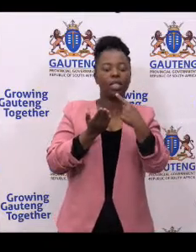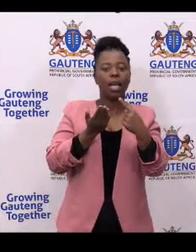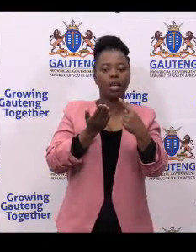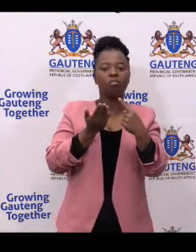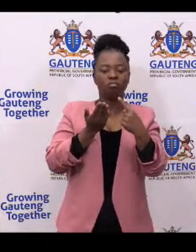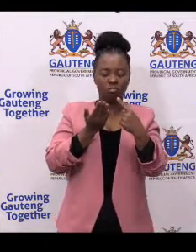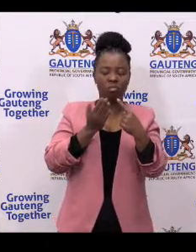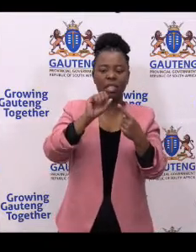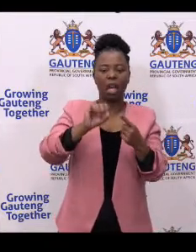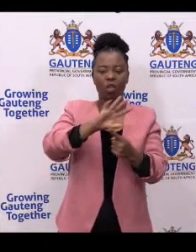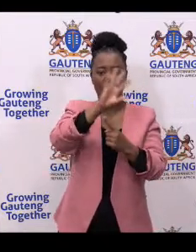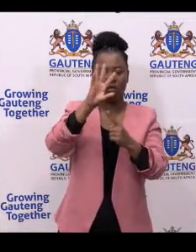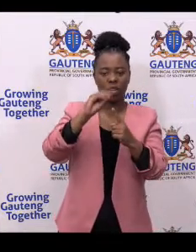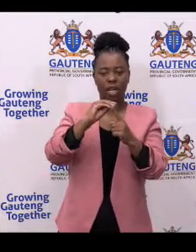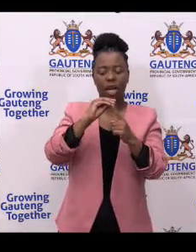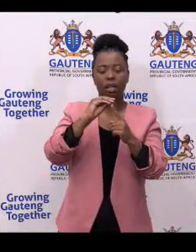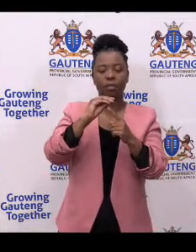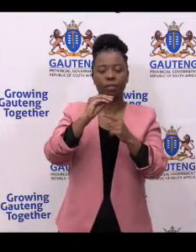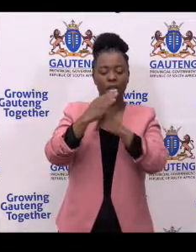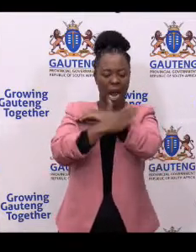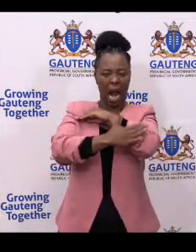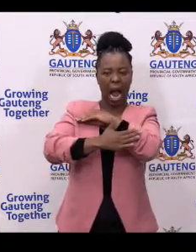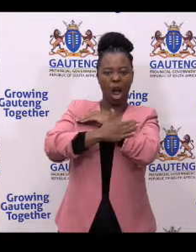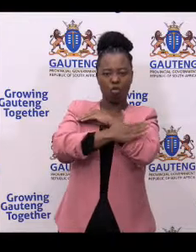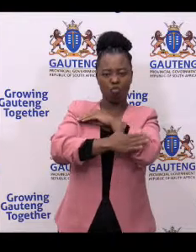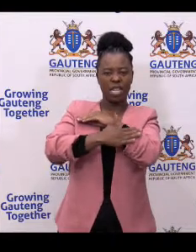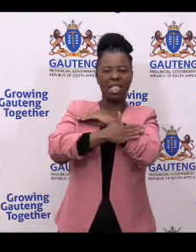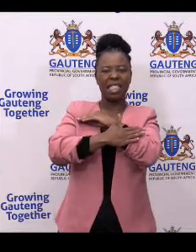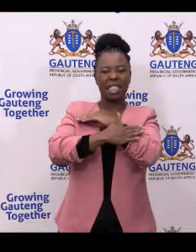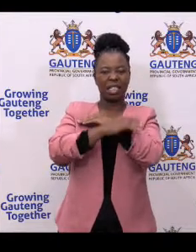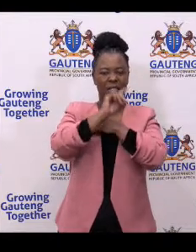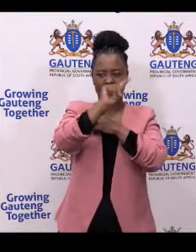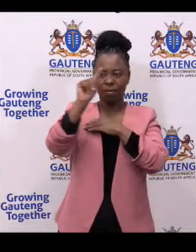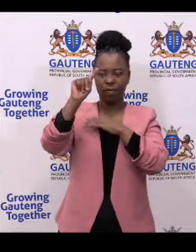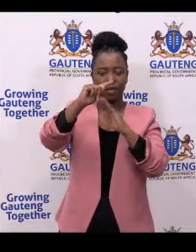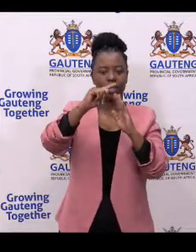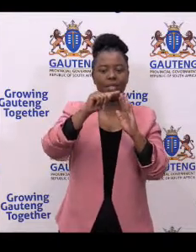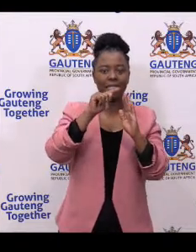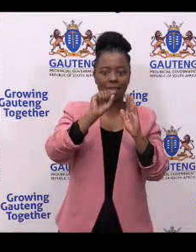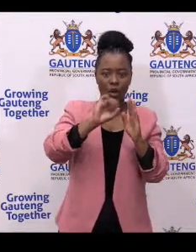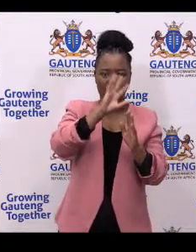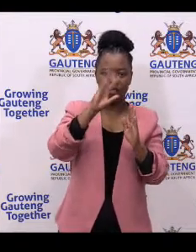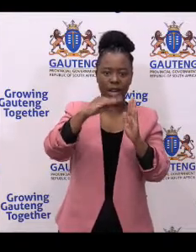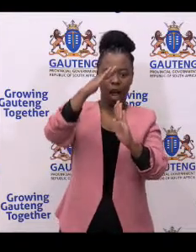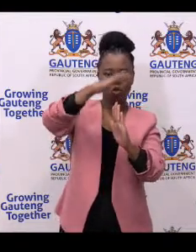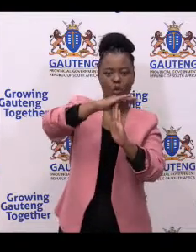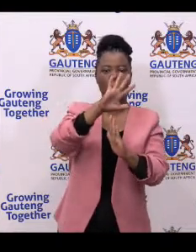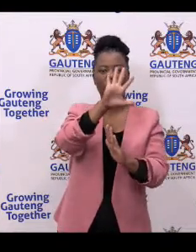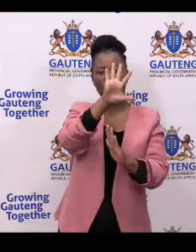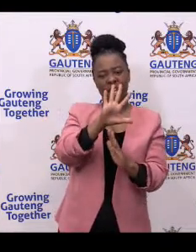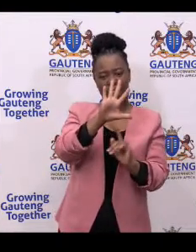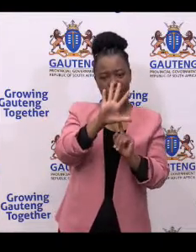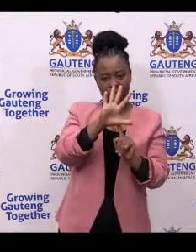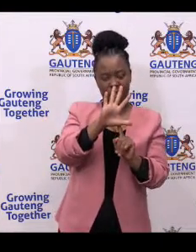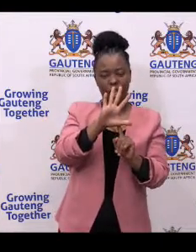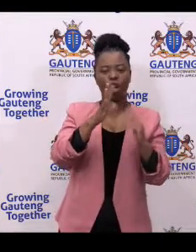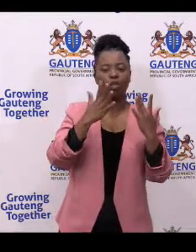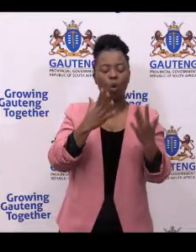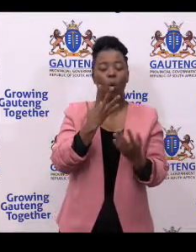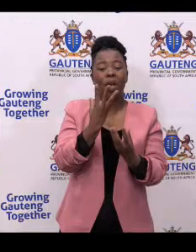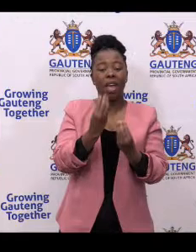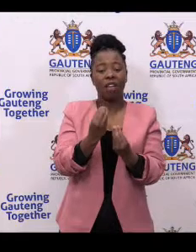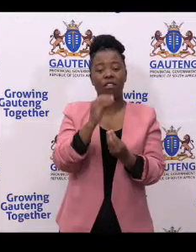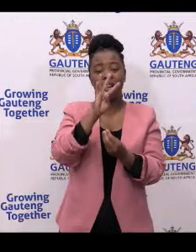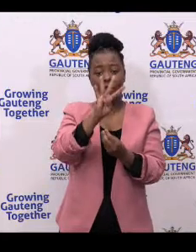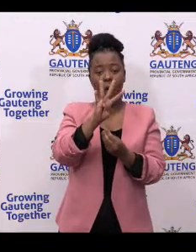top 5 of the countries that has got confirmed cases and active cases internationally. And we've got 408 or